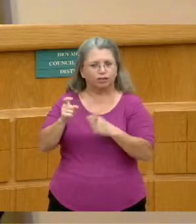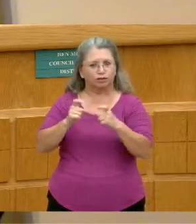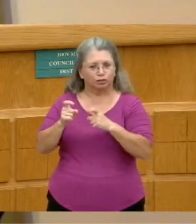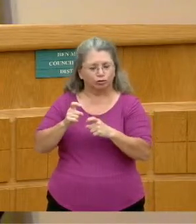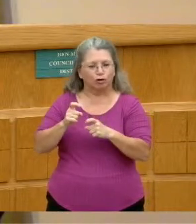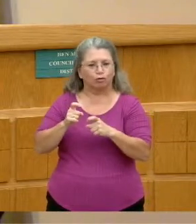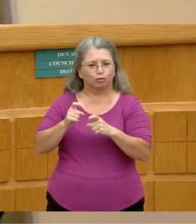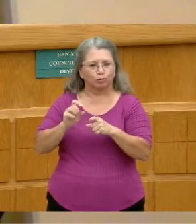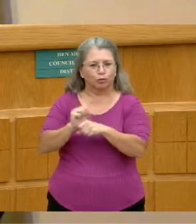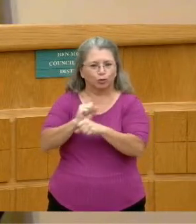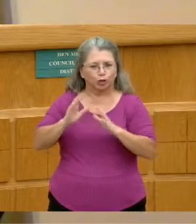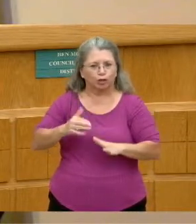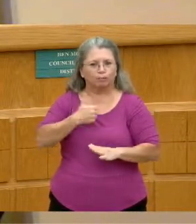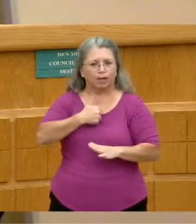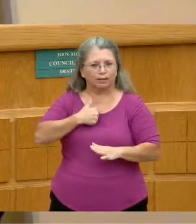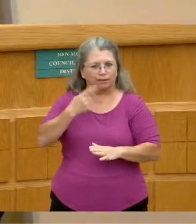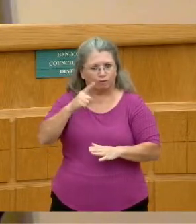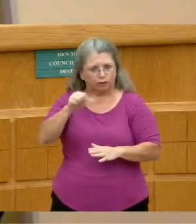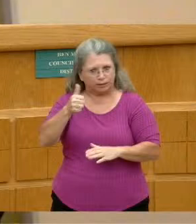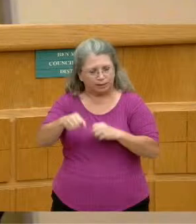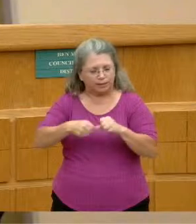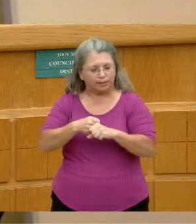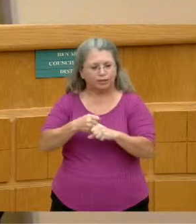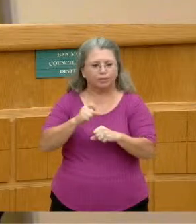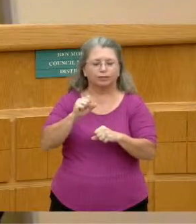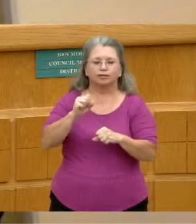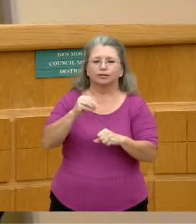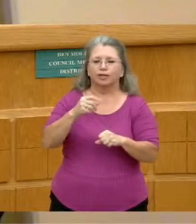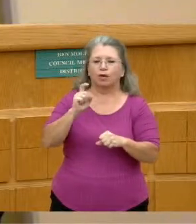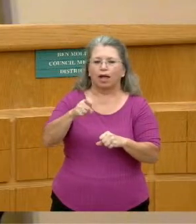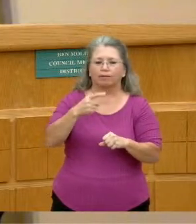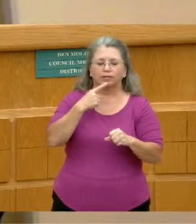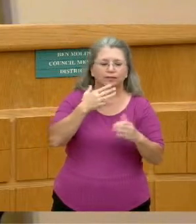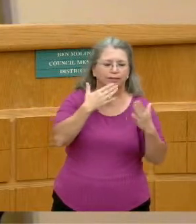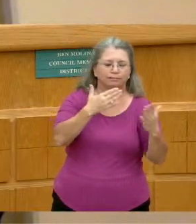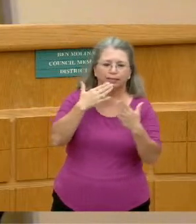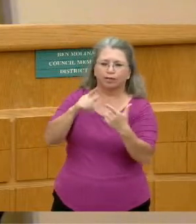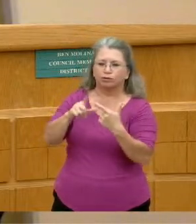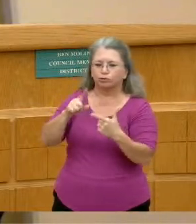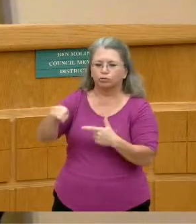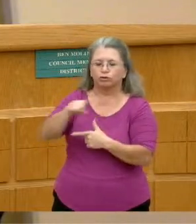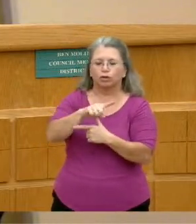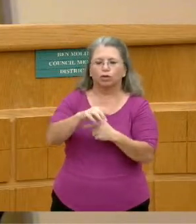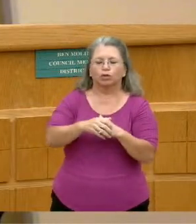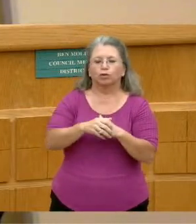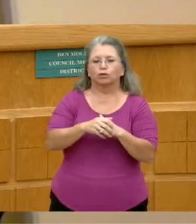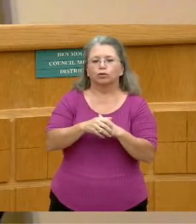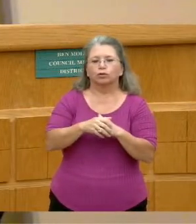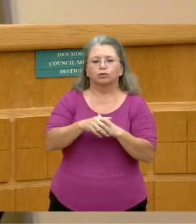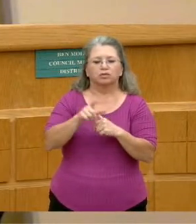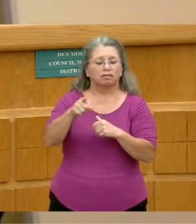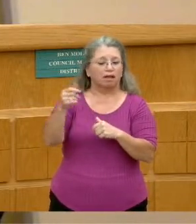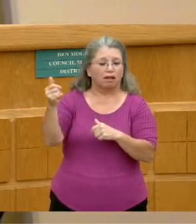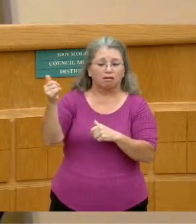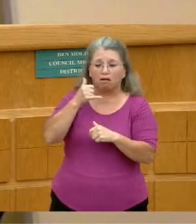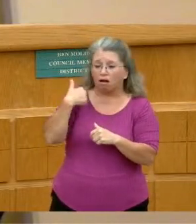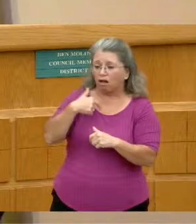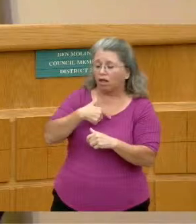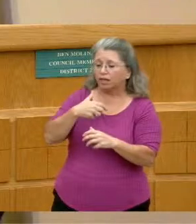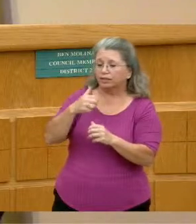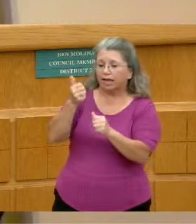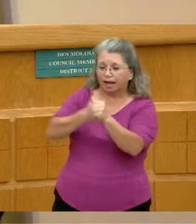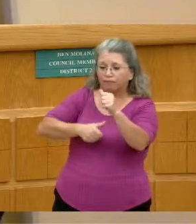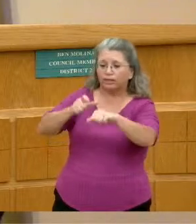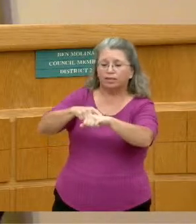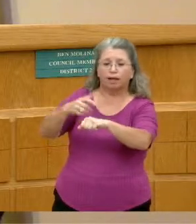10 years. And so I have to say thank you to those infection control practitioners that call us with every COVID-19 positive